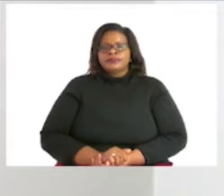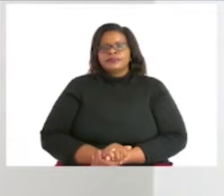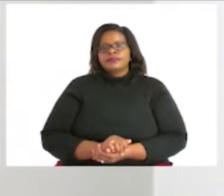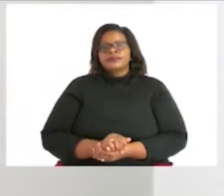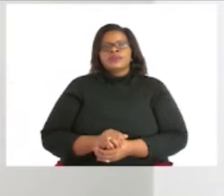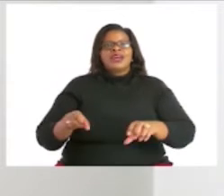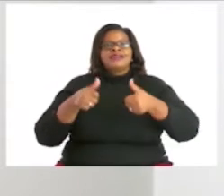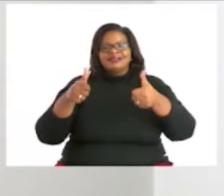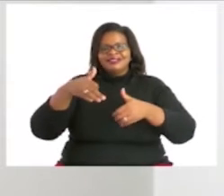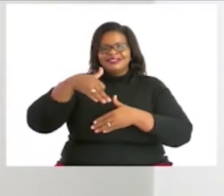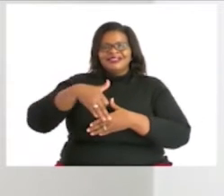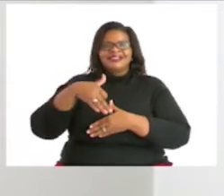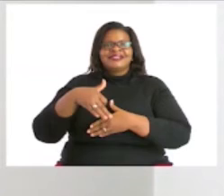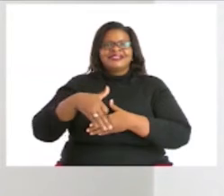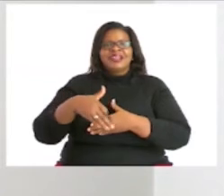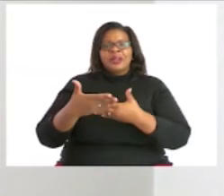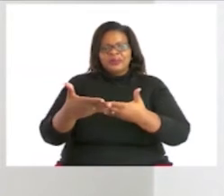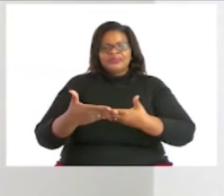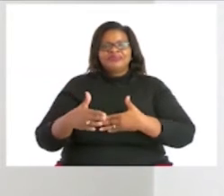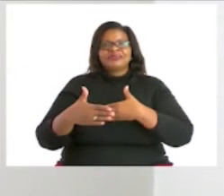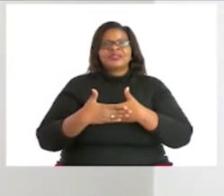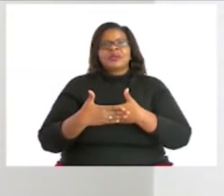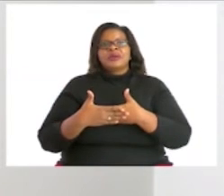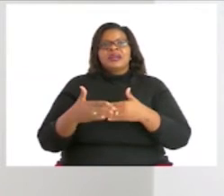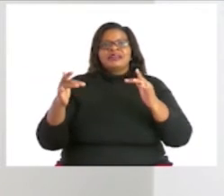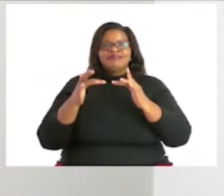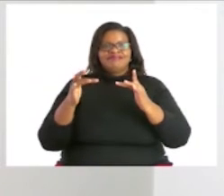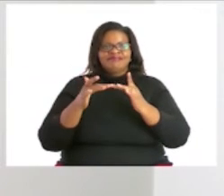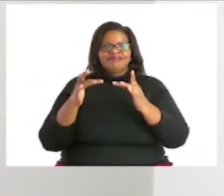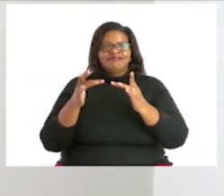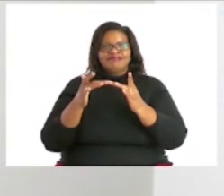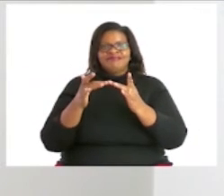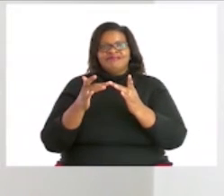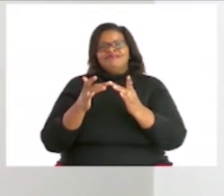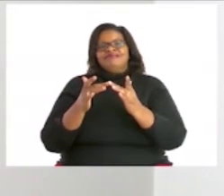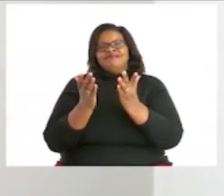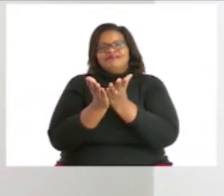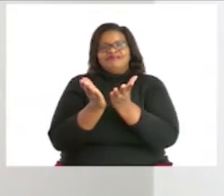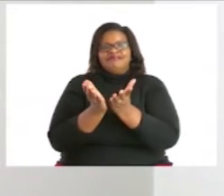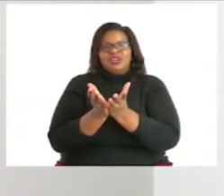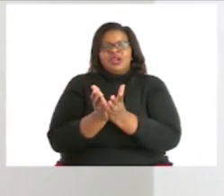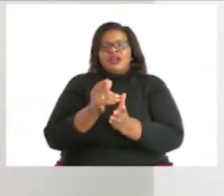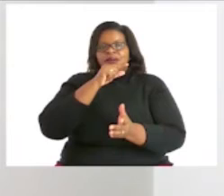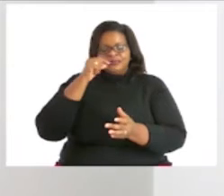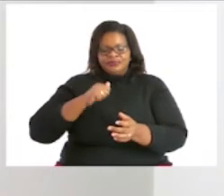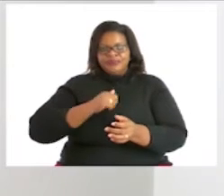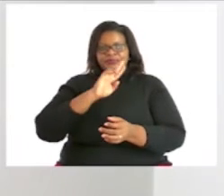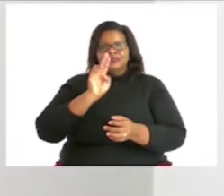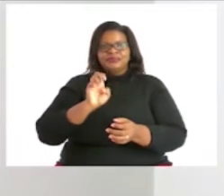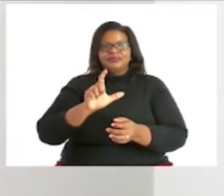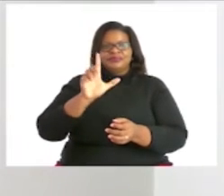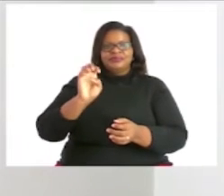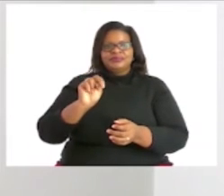Good morning, Namibia. Welcome back to MyZone Online School. I'm Mr. Sean Diergaard, and my